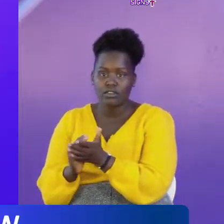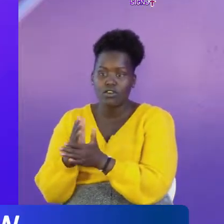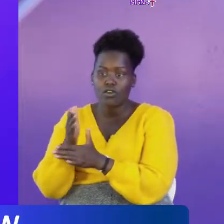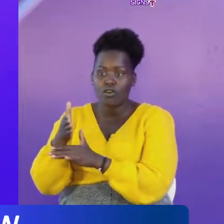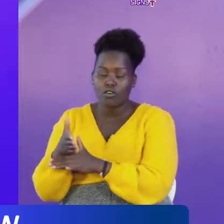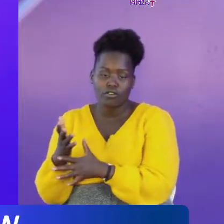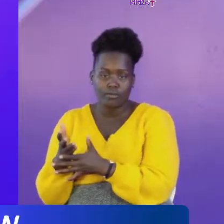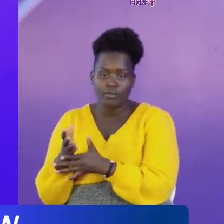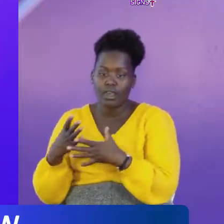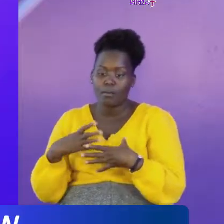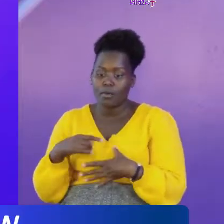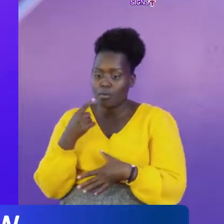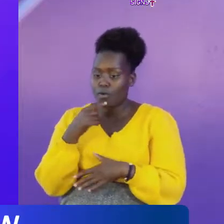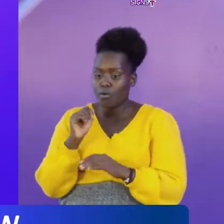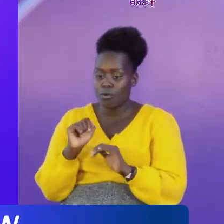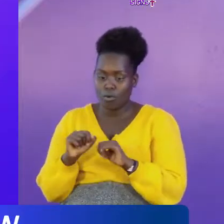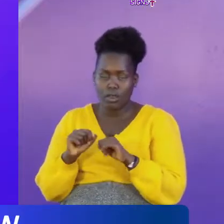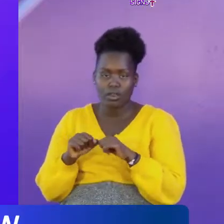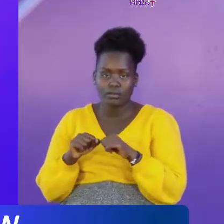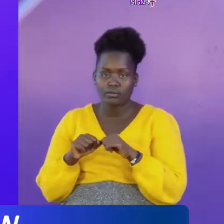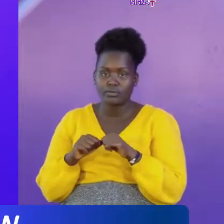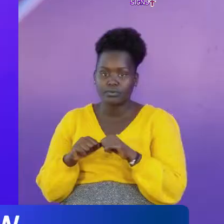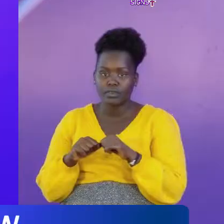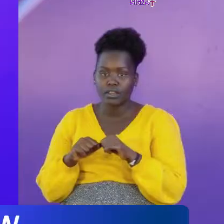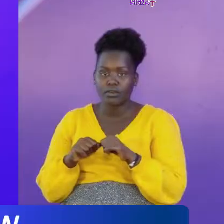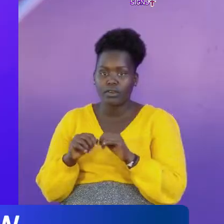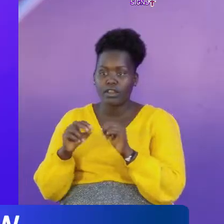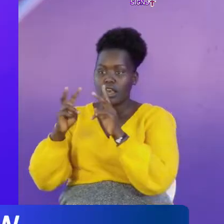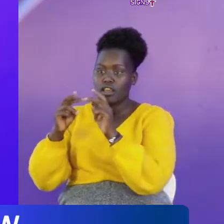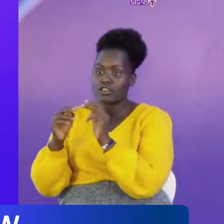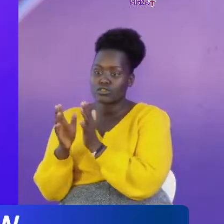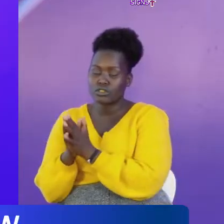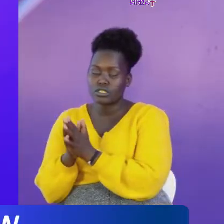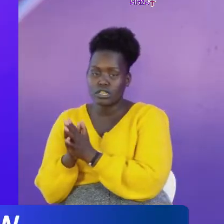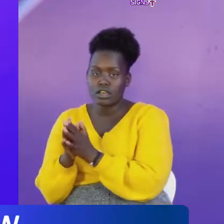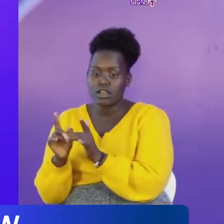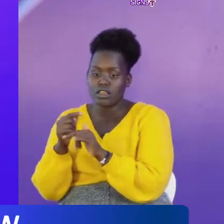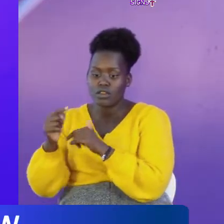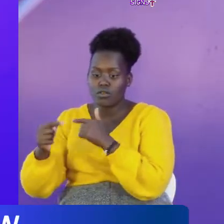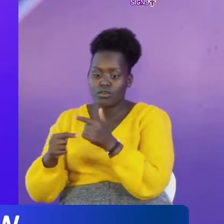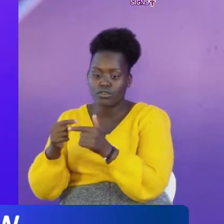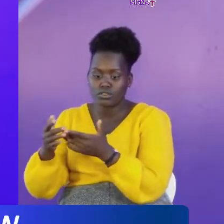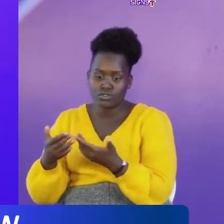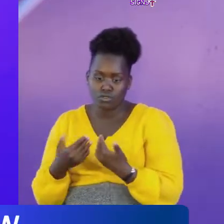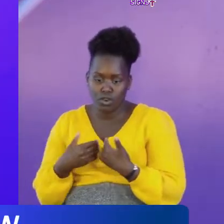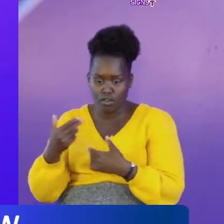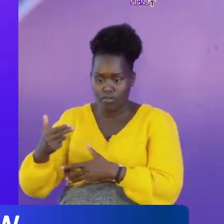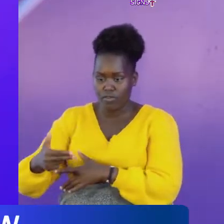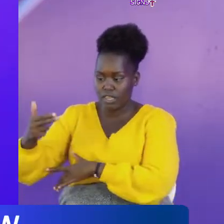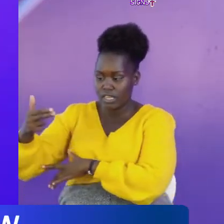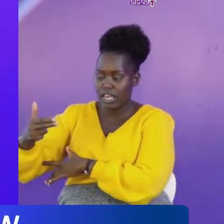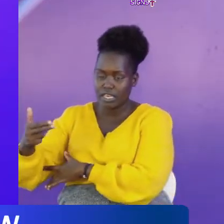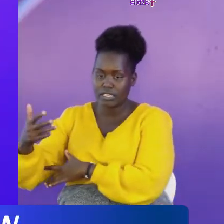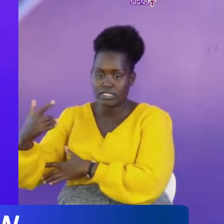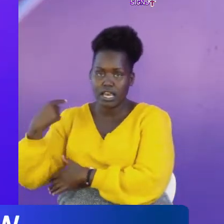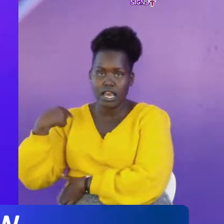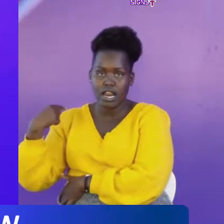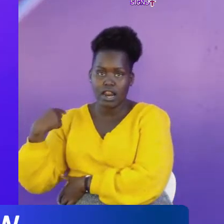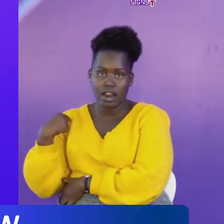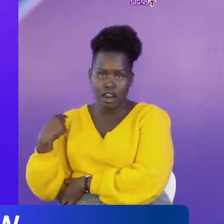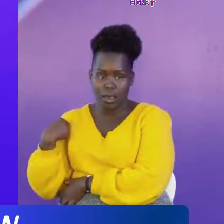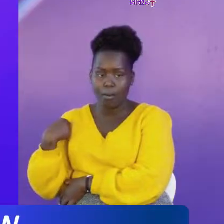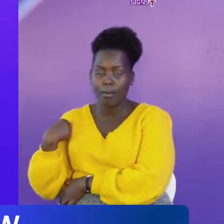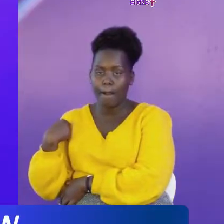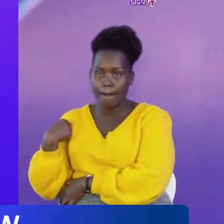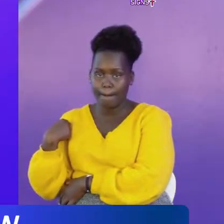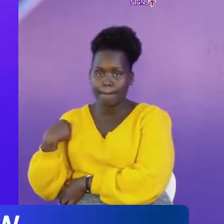hype, people who are really in touch with the issues that Kenyans are going through, we are still going to have the highest turn up. The number of people turning